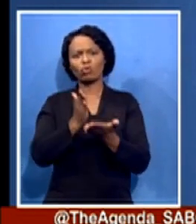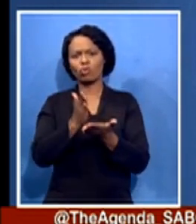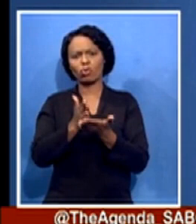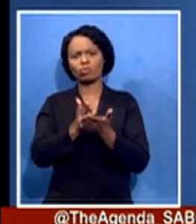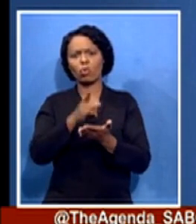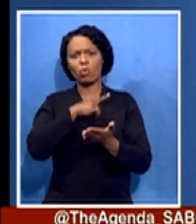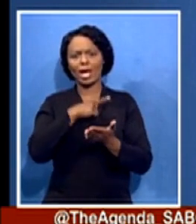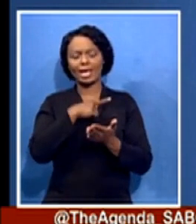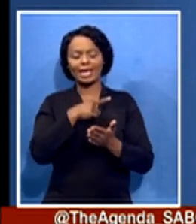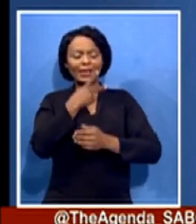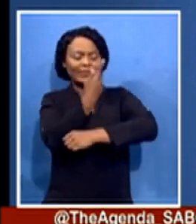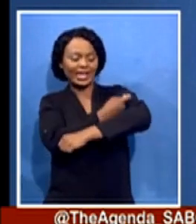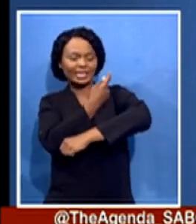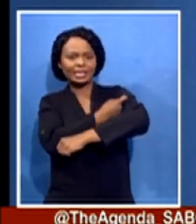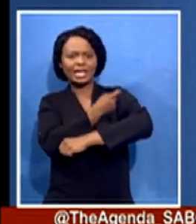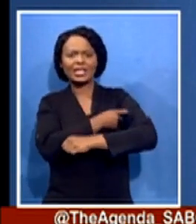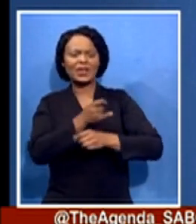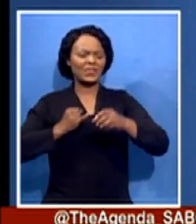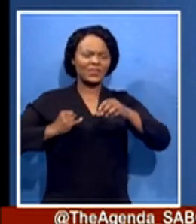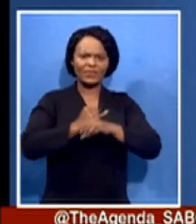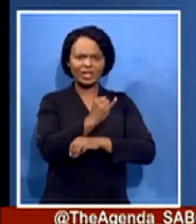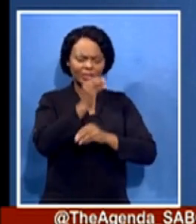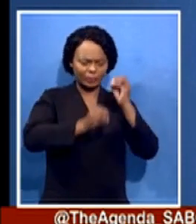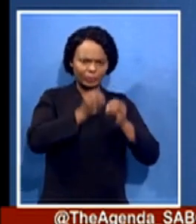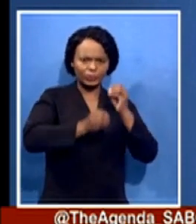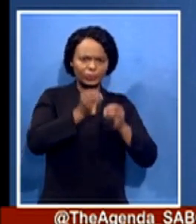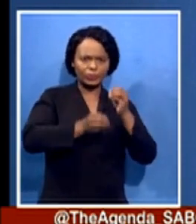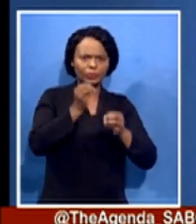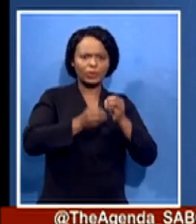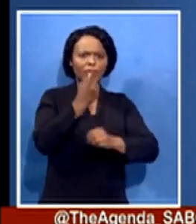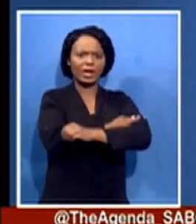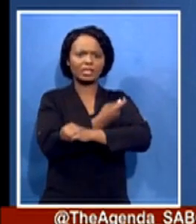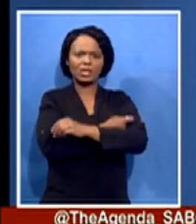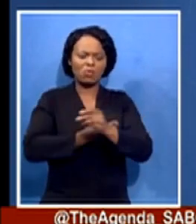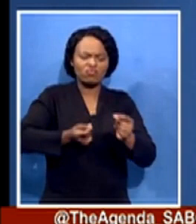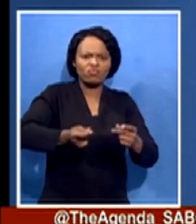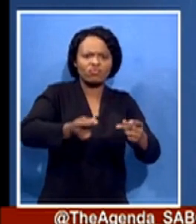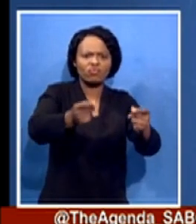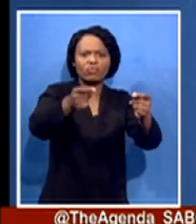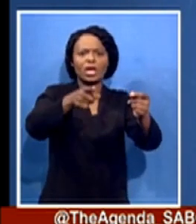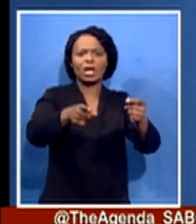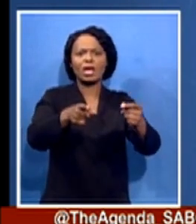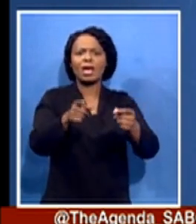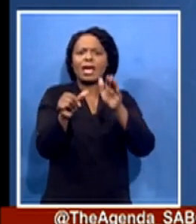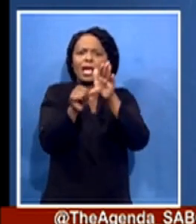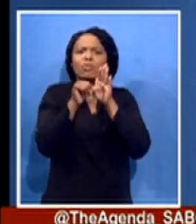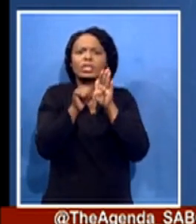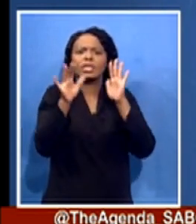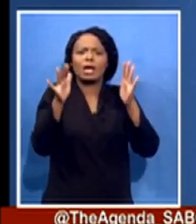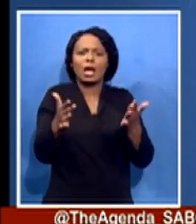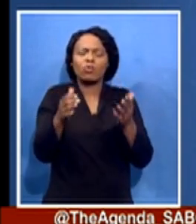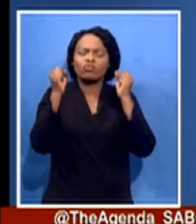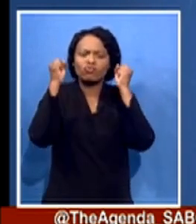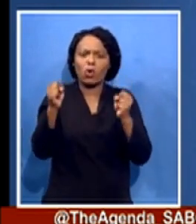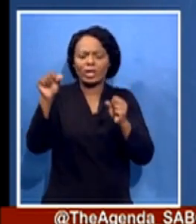rapid speed. How important, Professor, is it to put out a strong science-based messaging